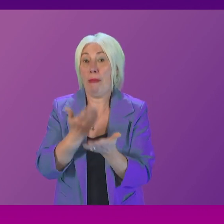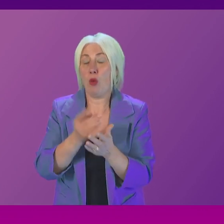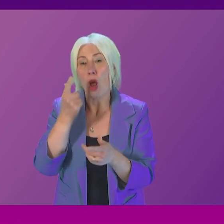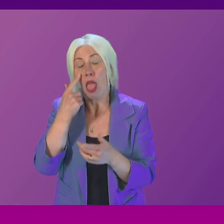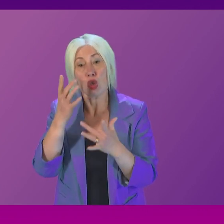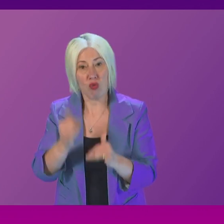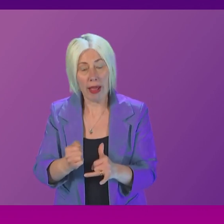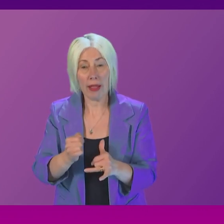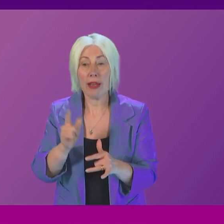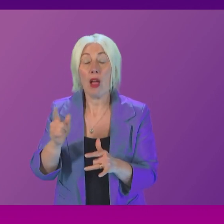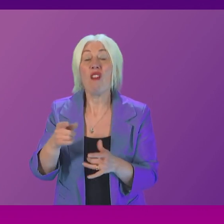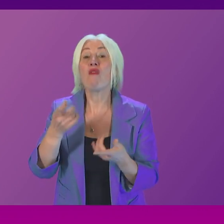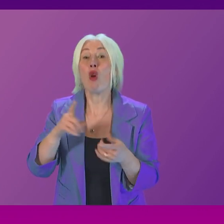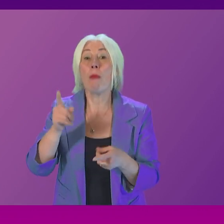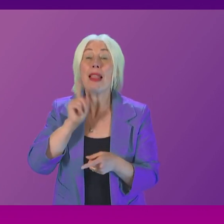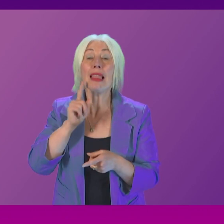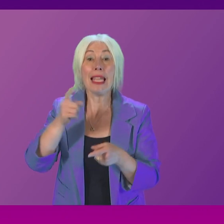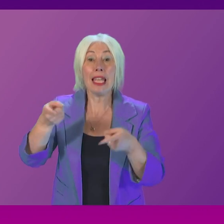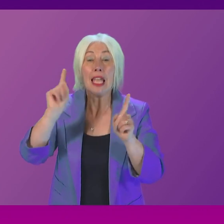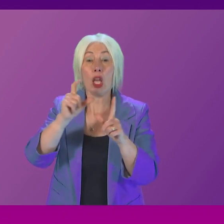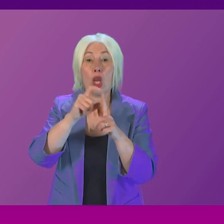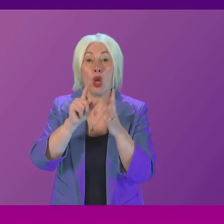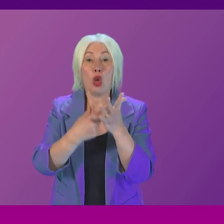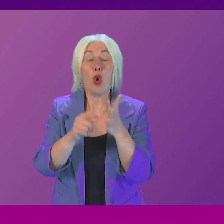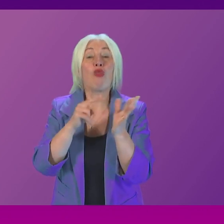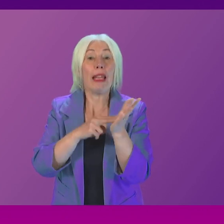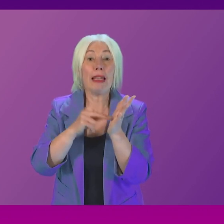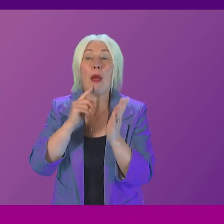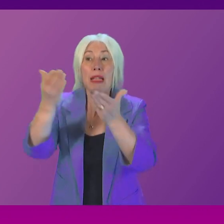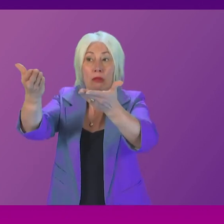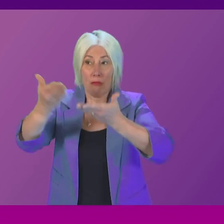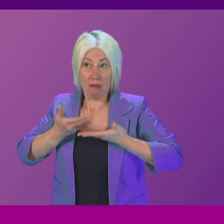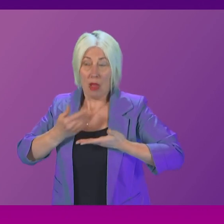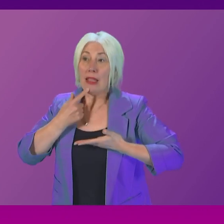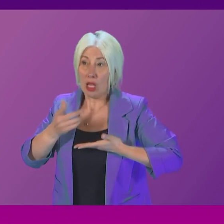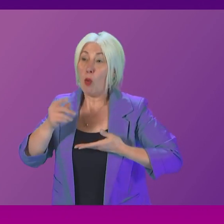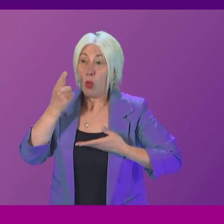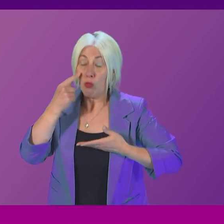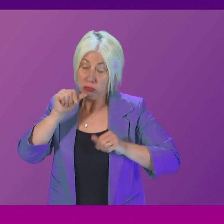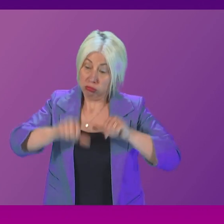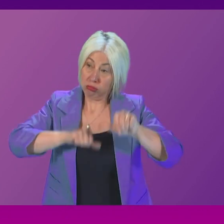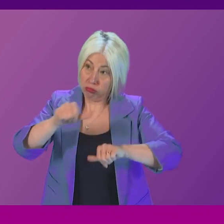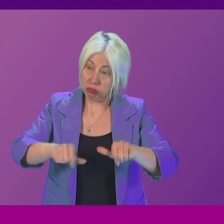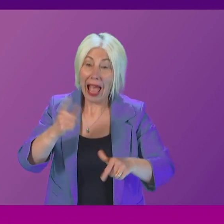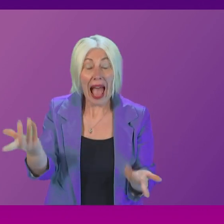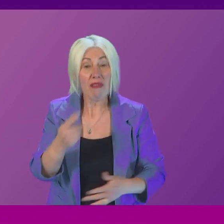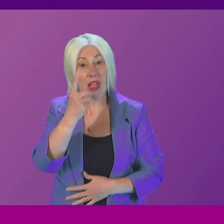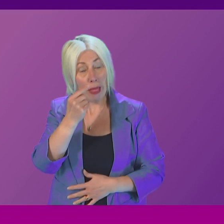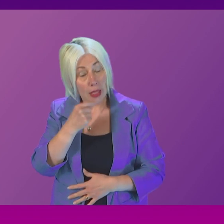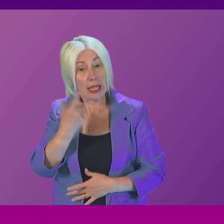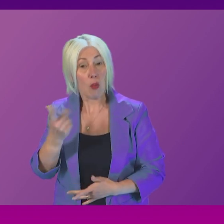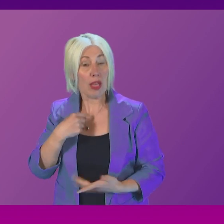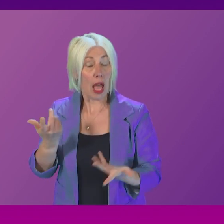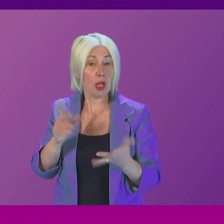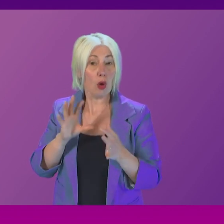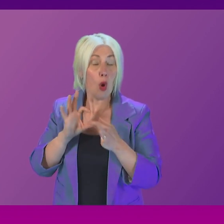to progress. It's so, so important that we have the ability, I believe, to be able to work